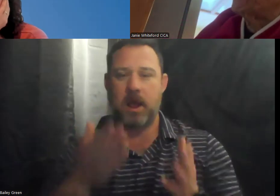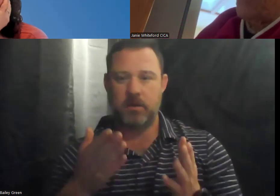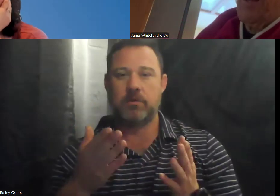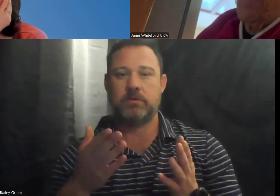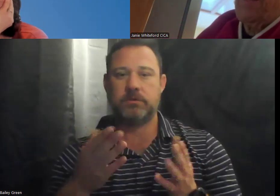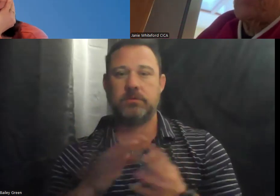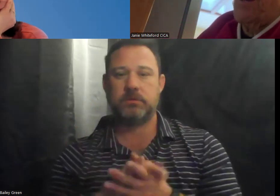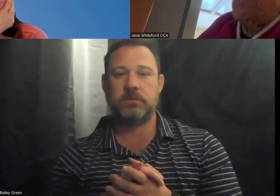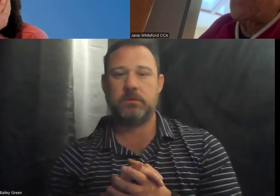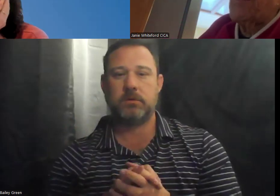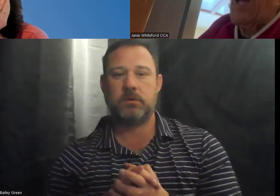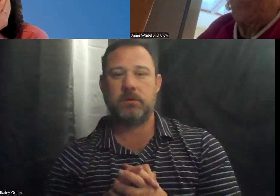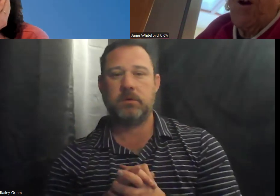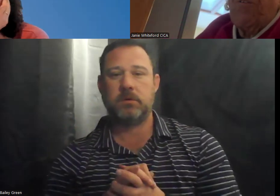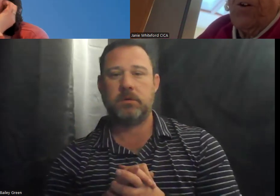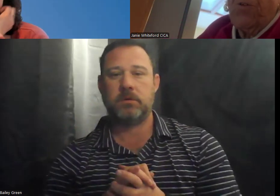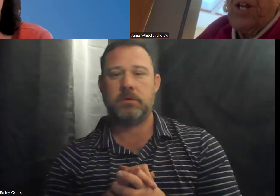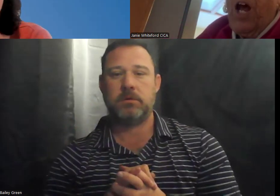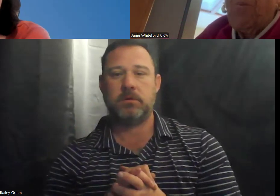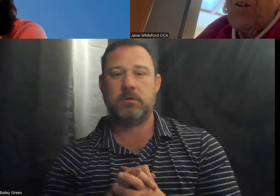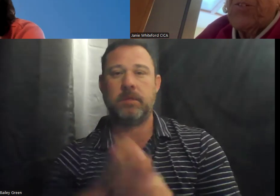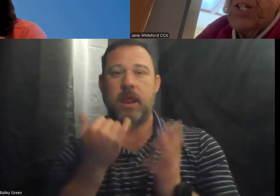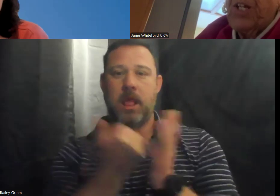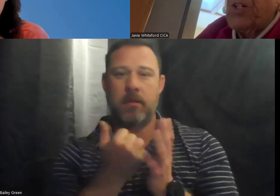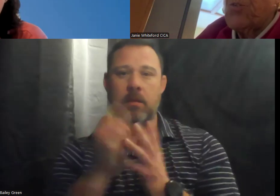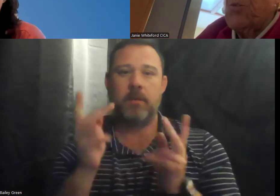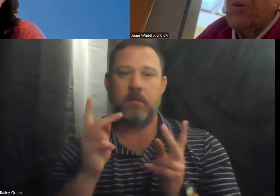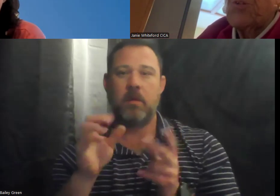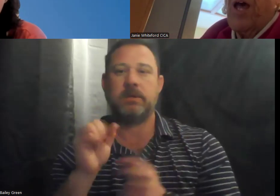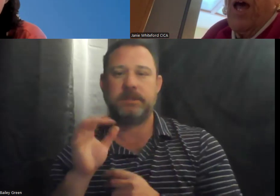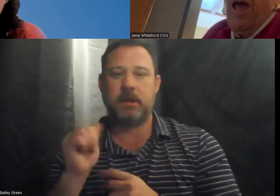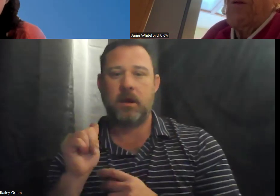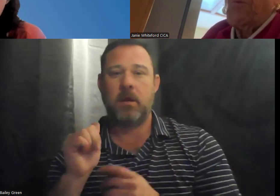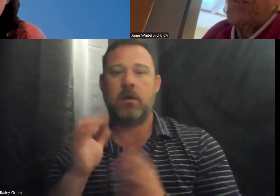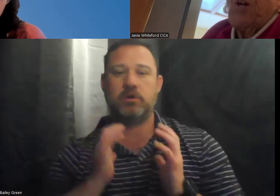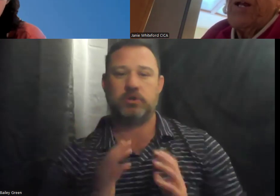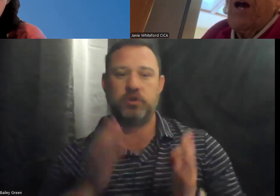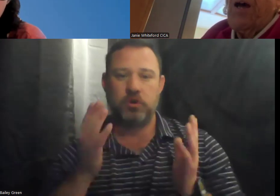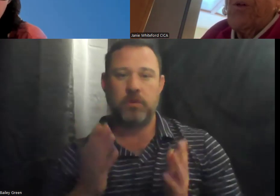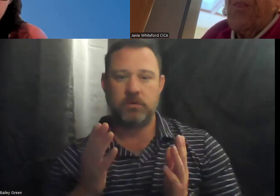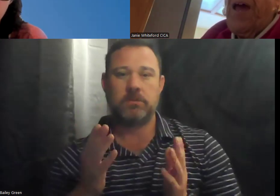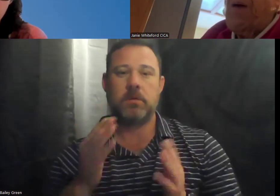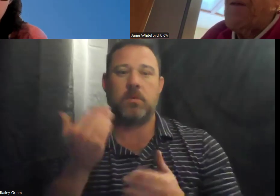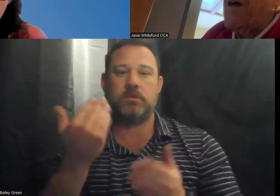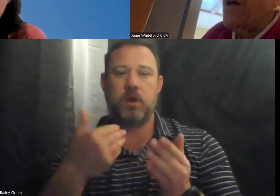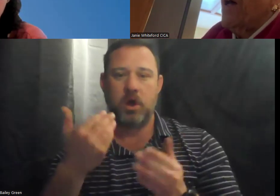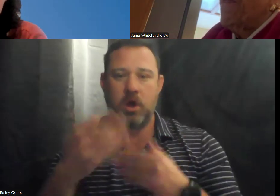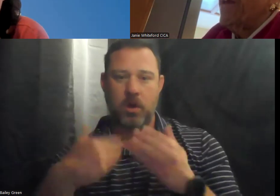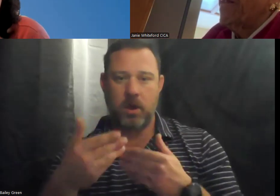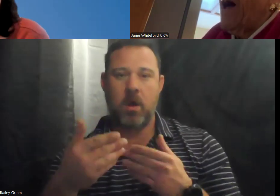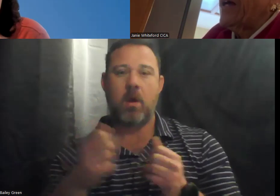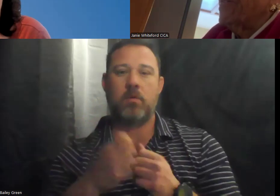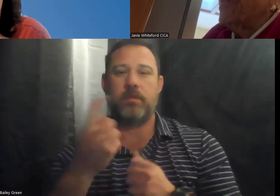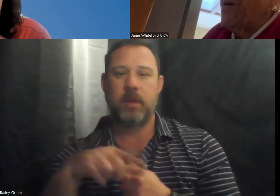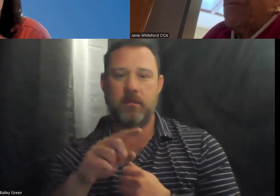and that help our folks, that help our CICA consumers, and what's going on with them, and